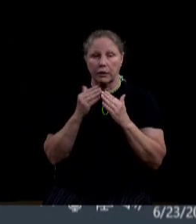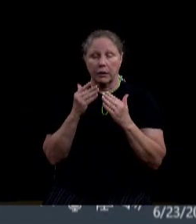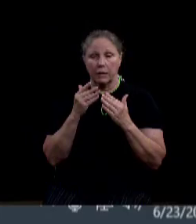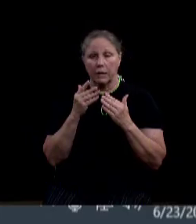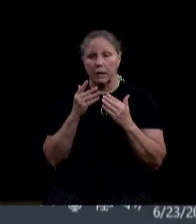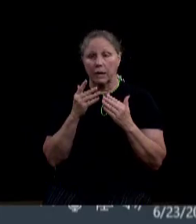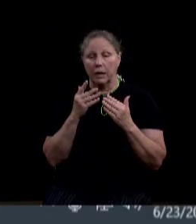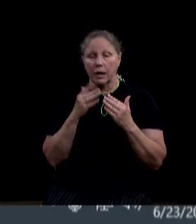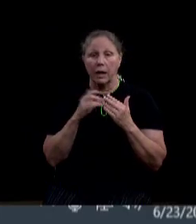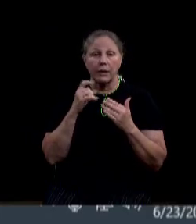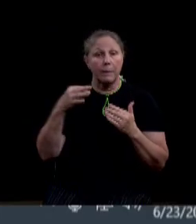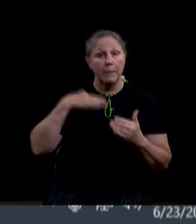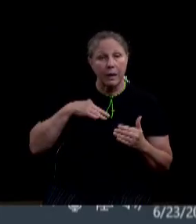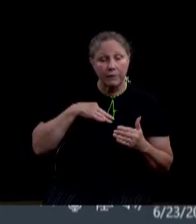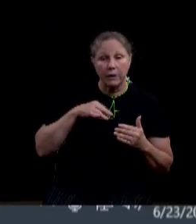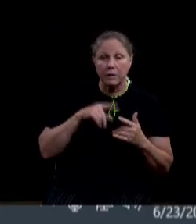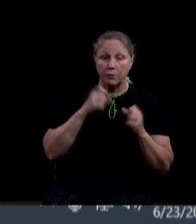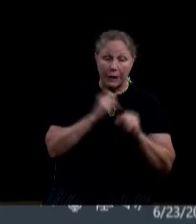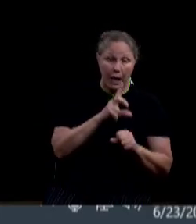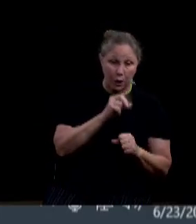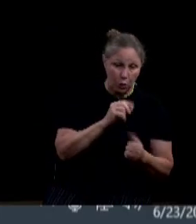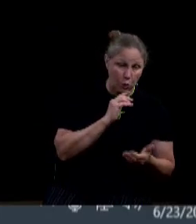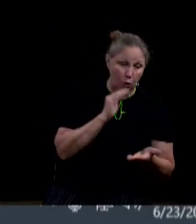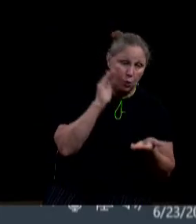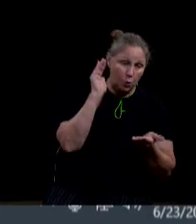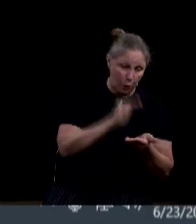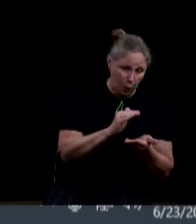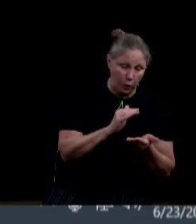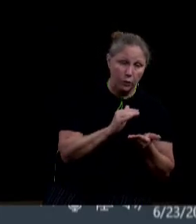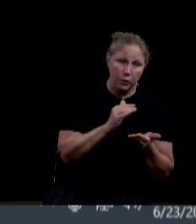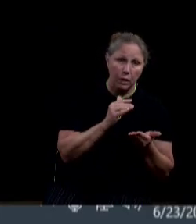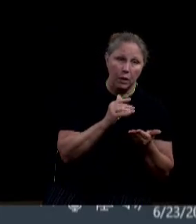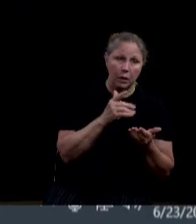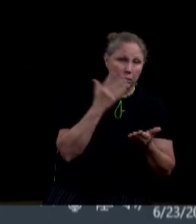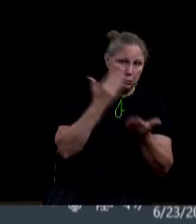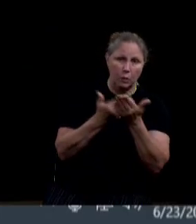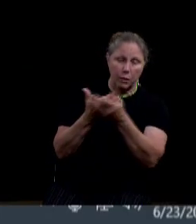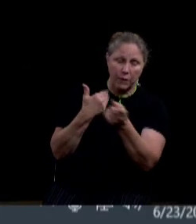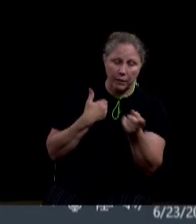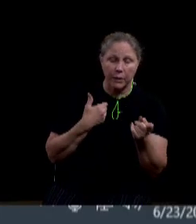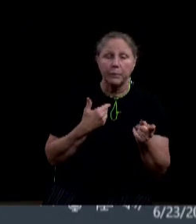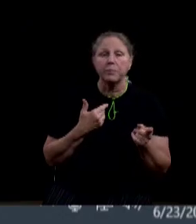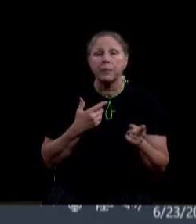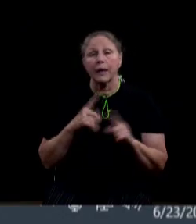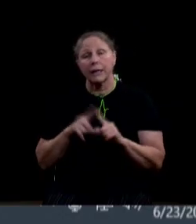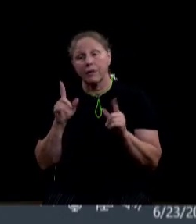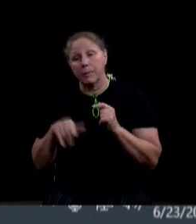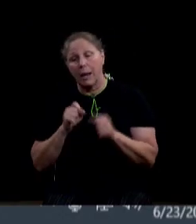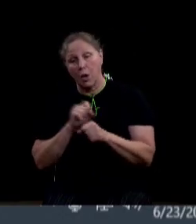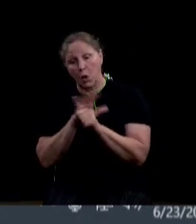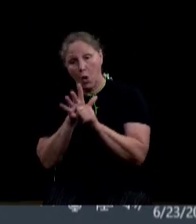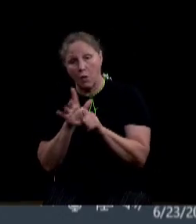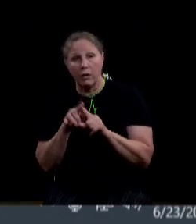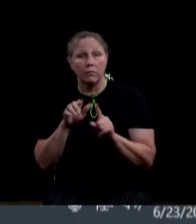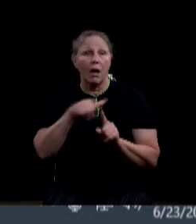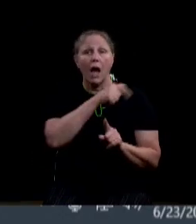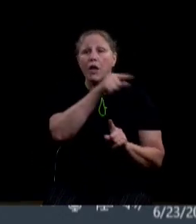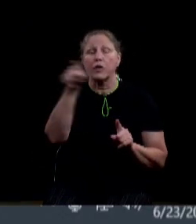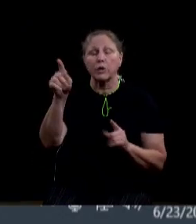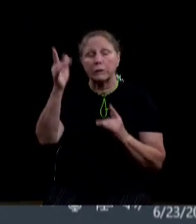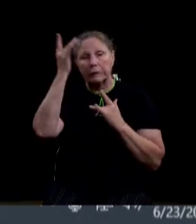suppress this. What's kind of different about COVID versus the other flus that we've had, the mortality rate,